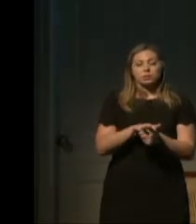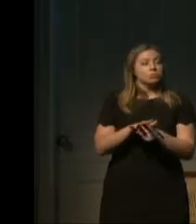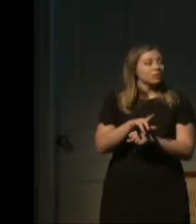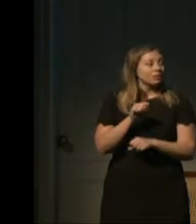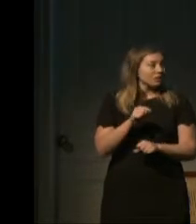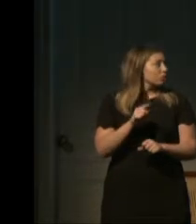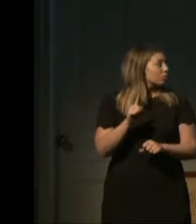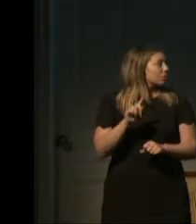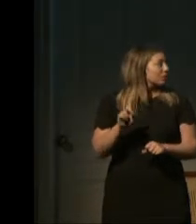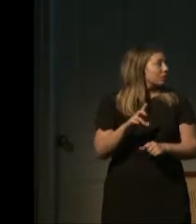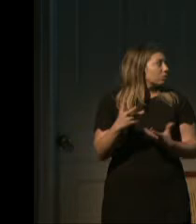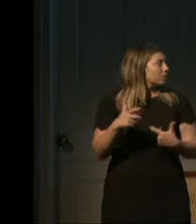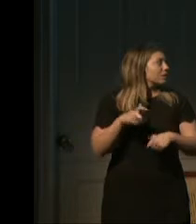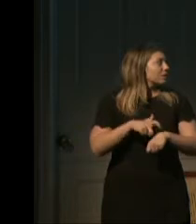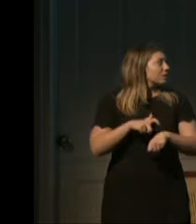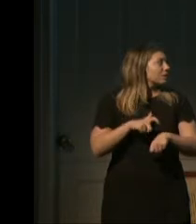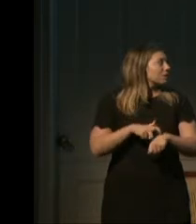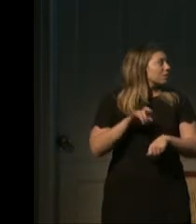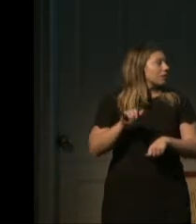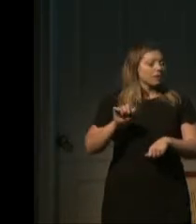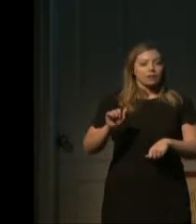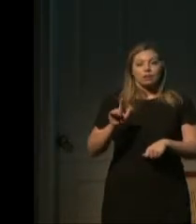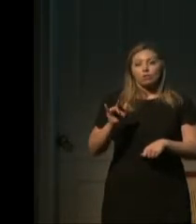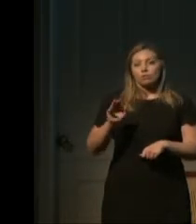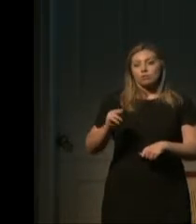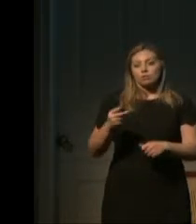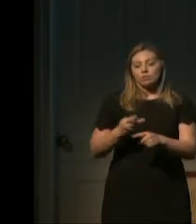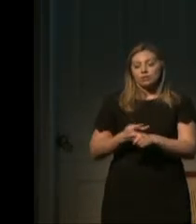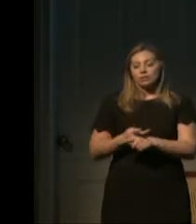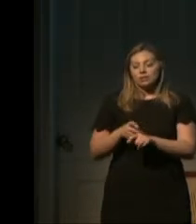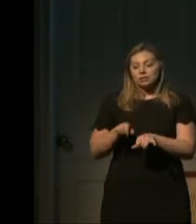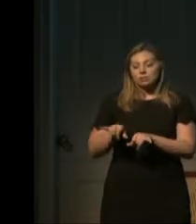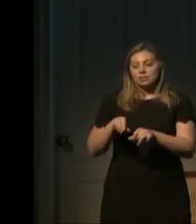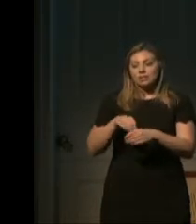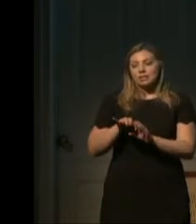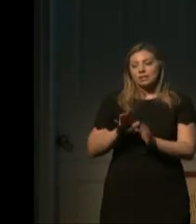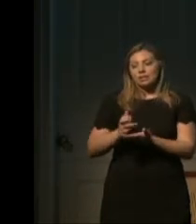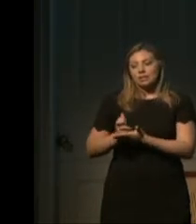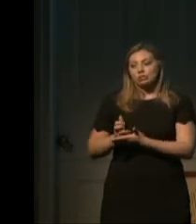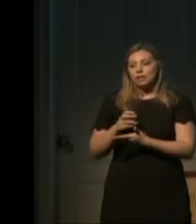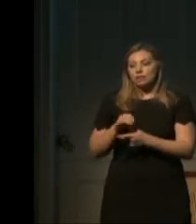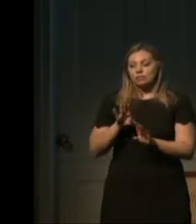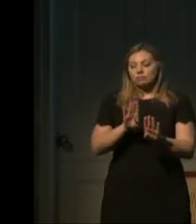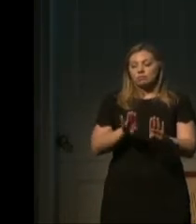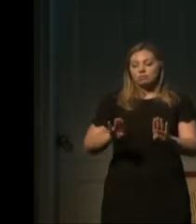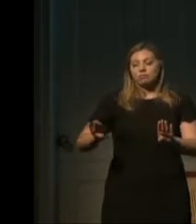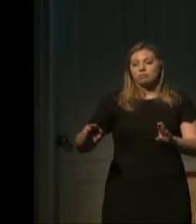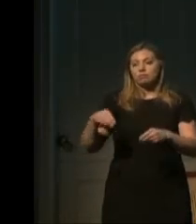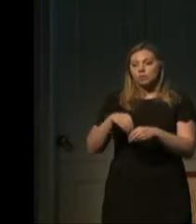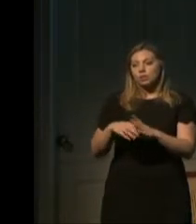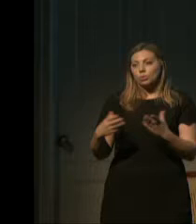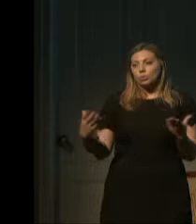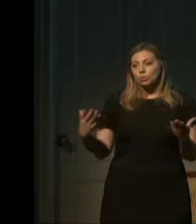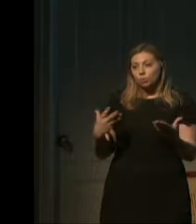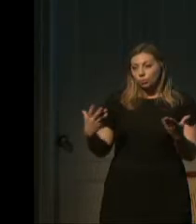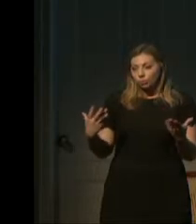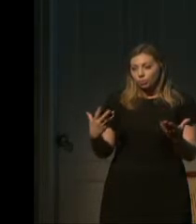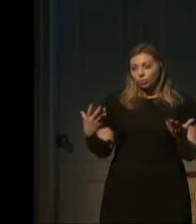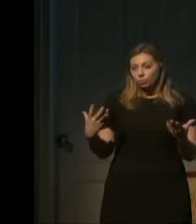is time. The algorithm is finding similarities among our collection and laying them out in